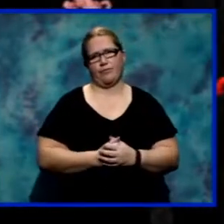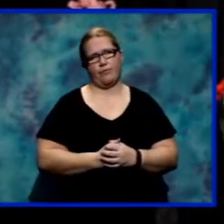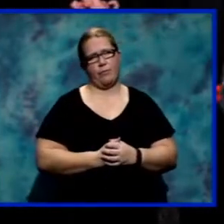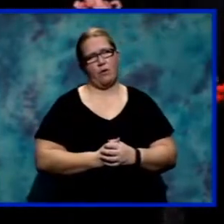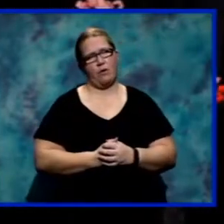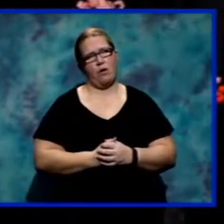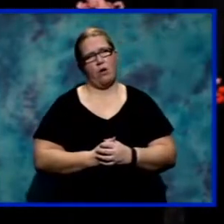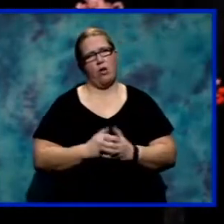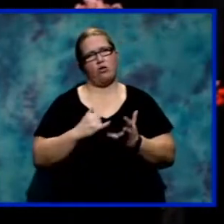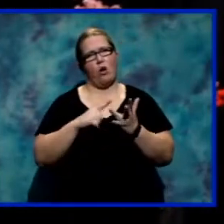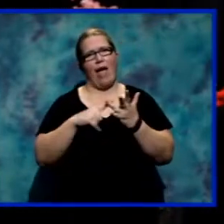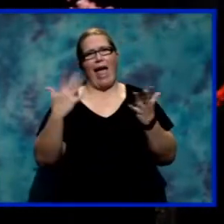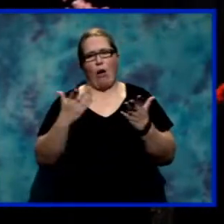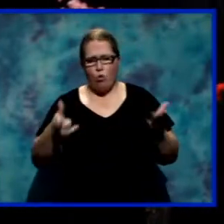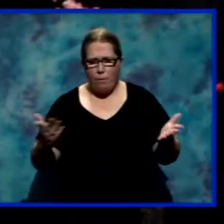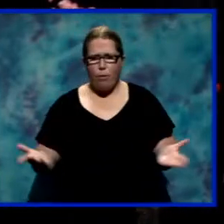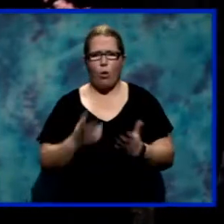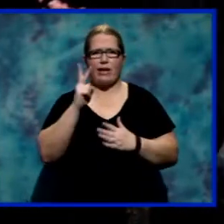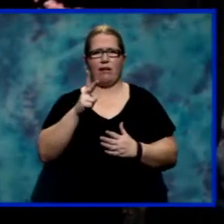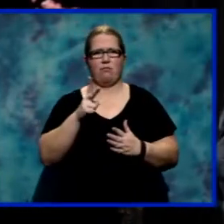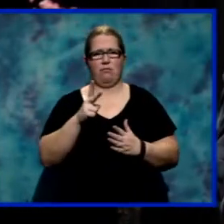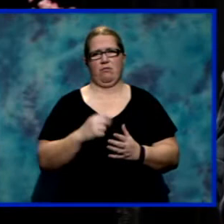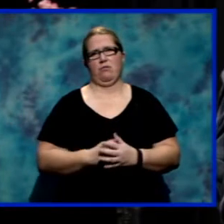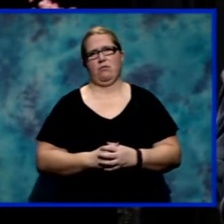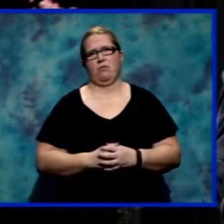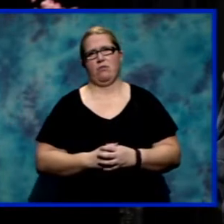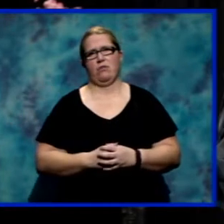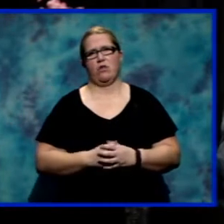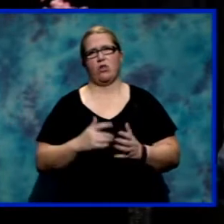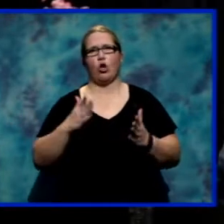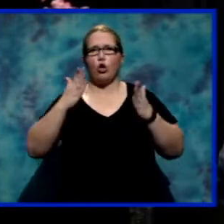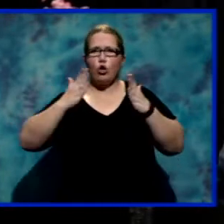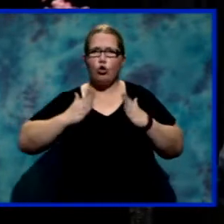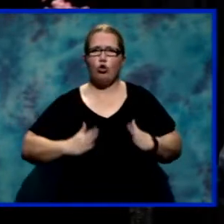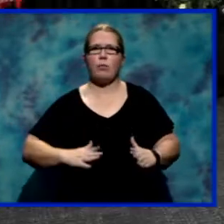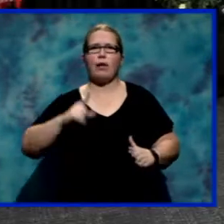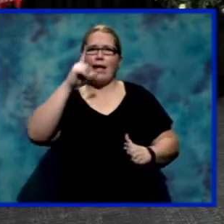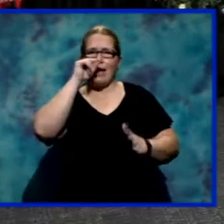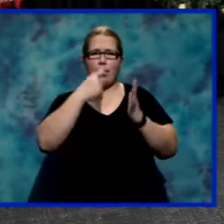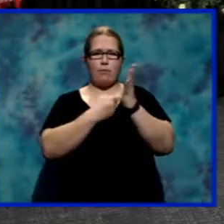So how are you born again? Verse 6, Jesus doesn't muck around. He says